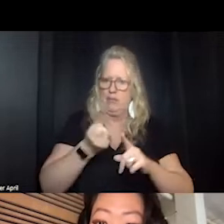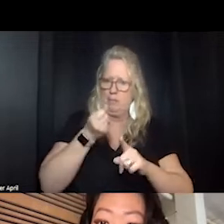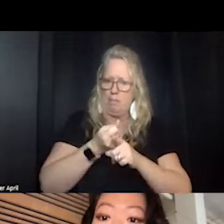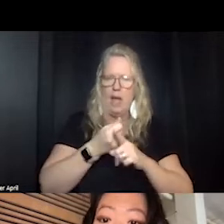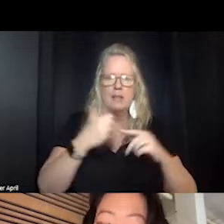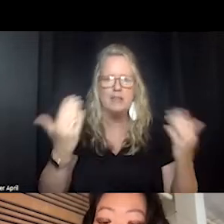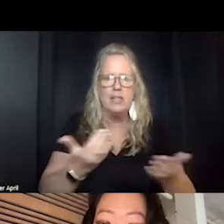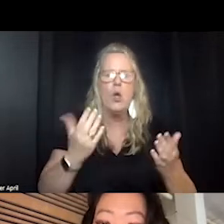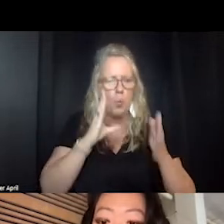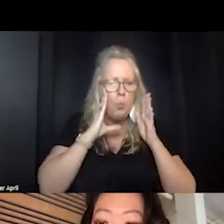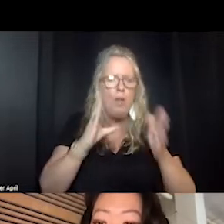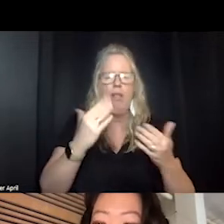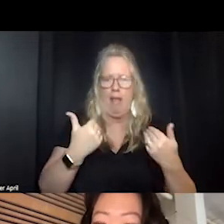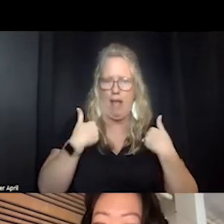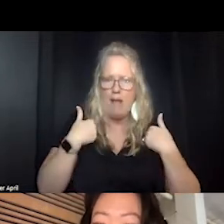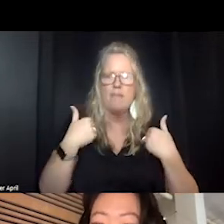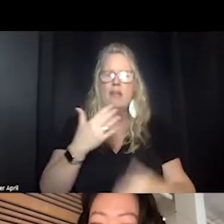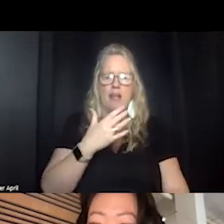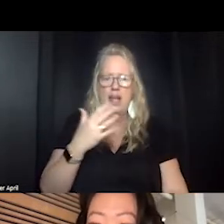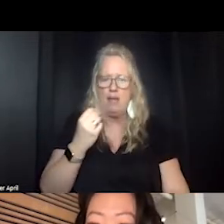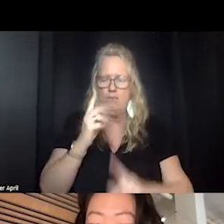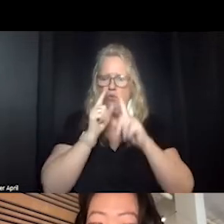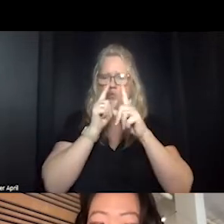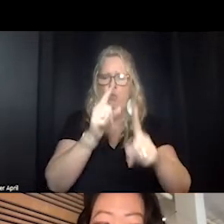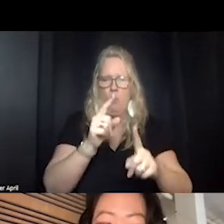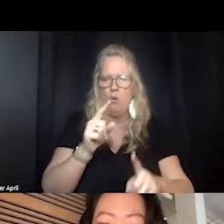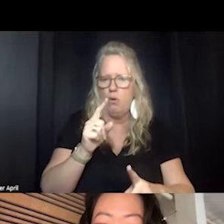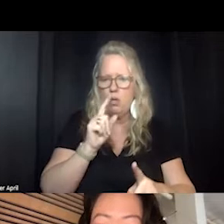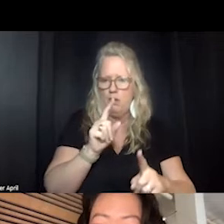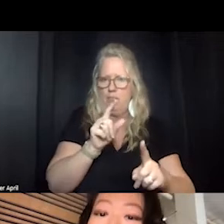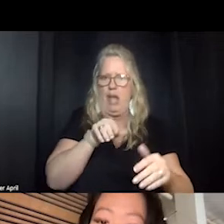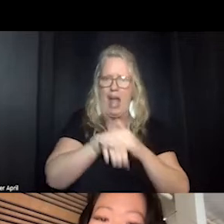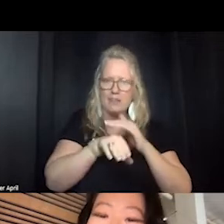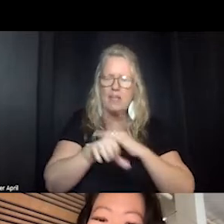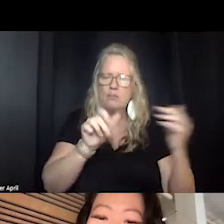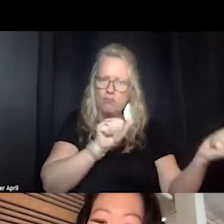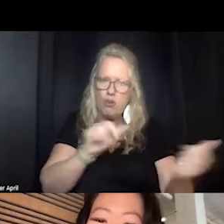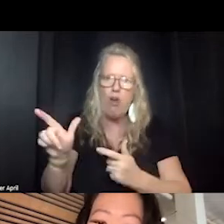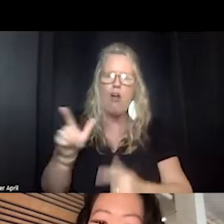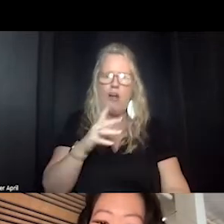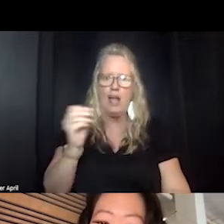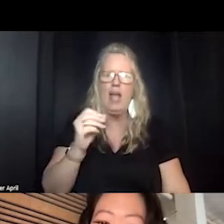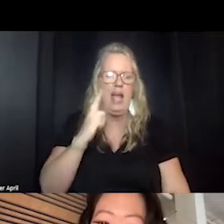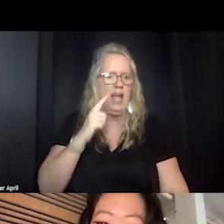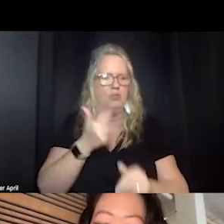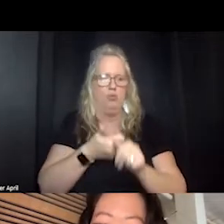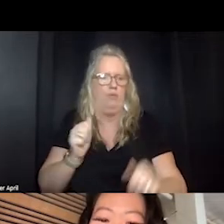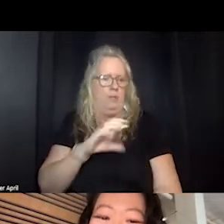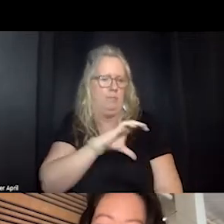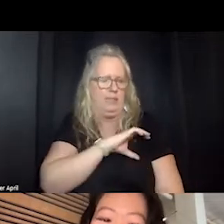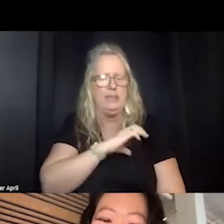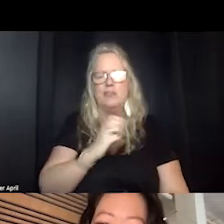having and will have on the goal of access for all and police diversion as well.